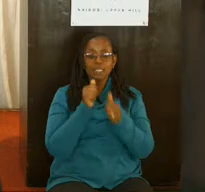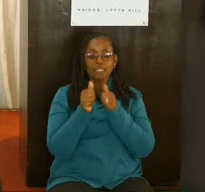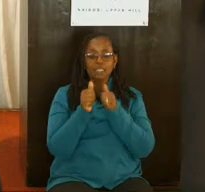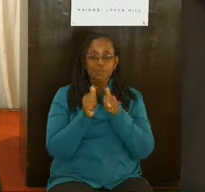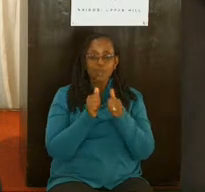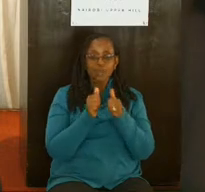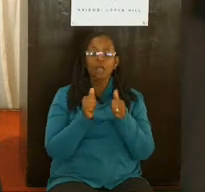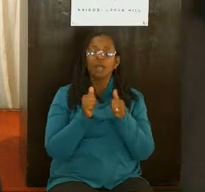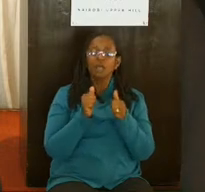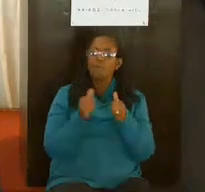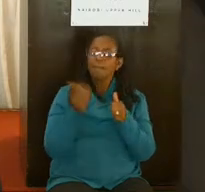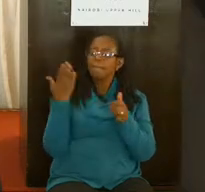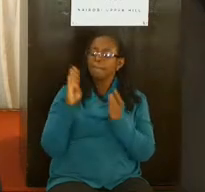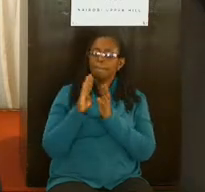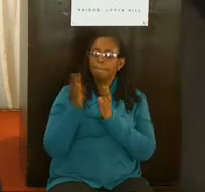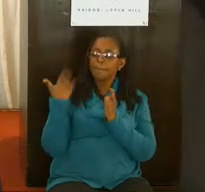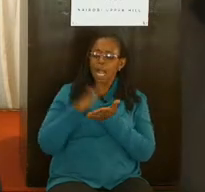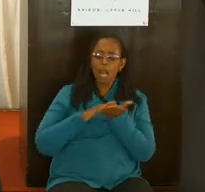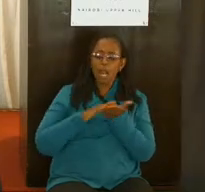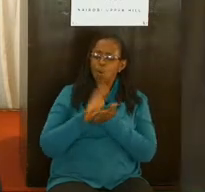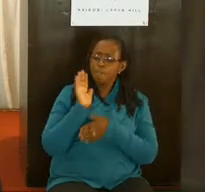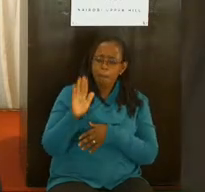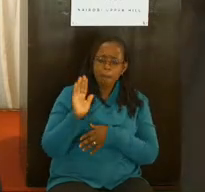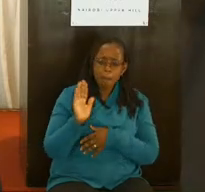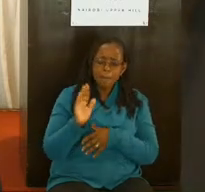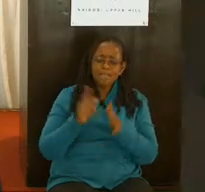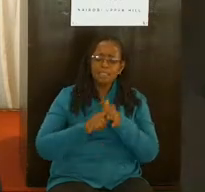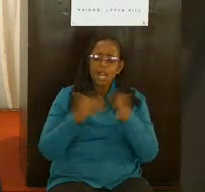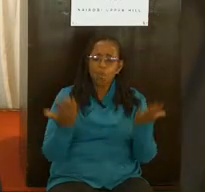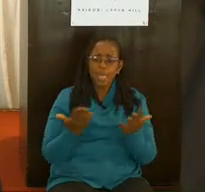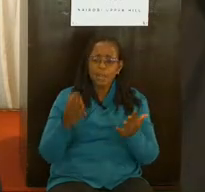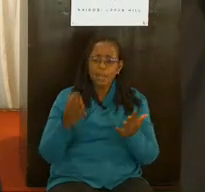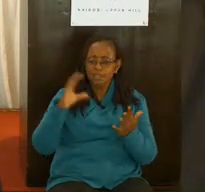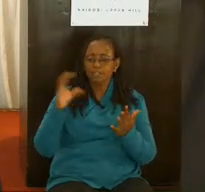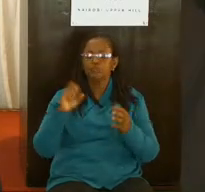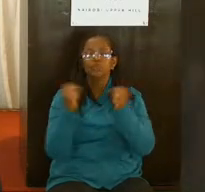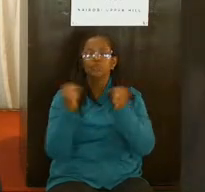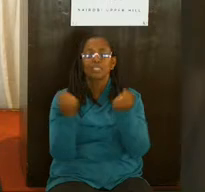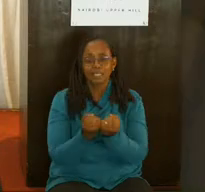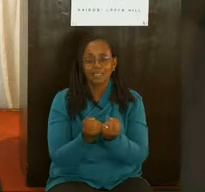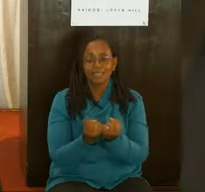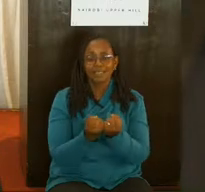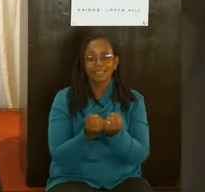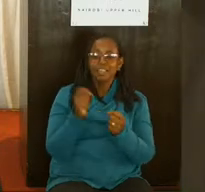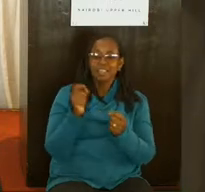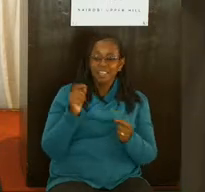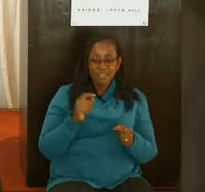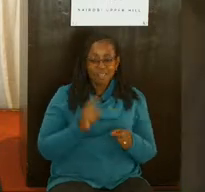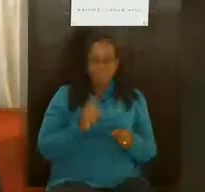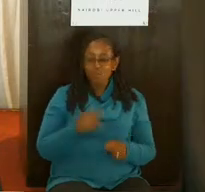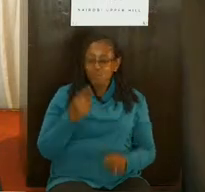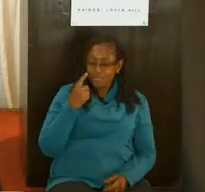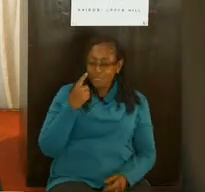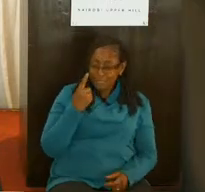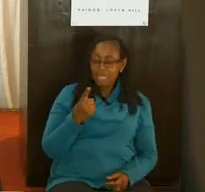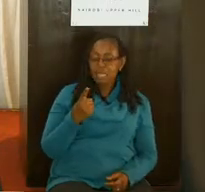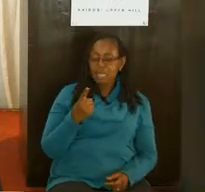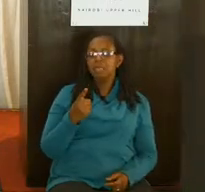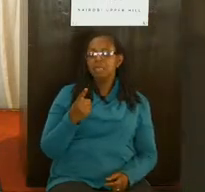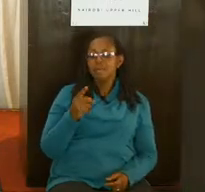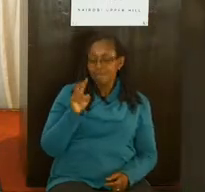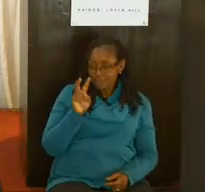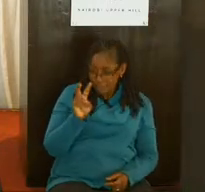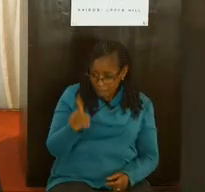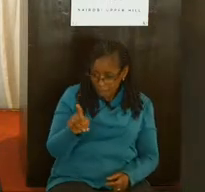they all their background in terms of their provision on civil society look at them in the mirror that is how we